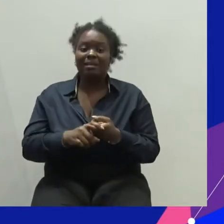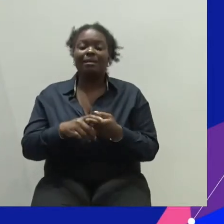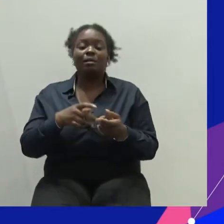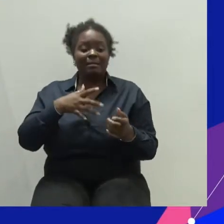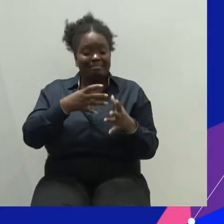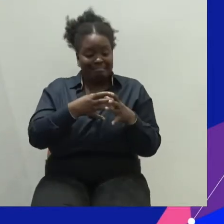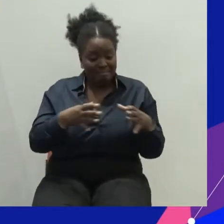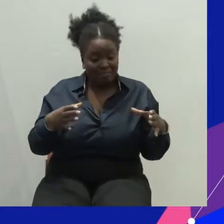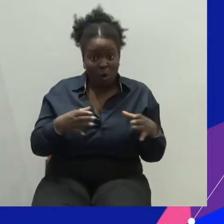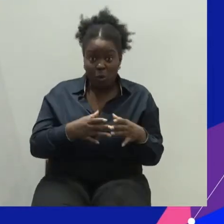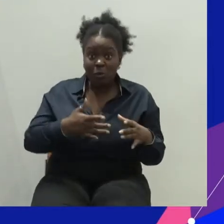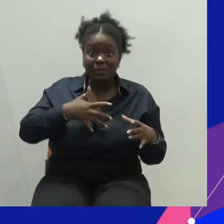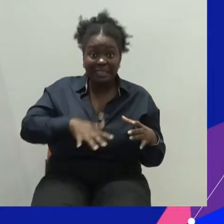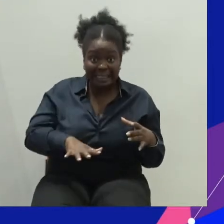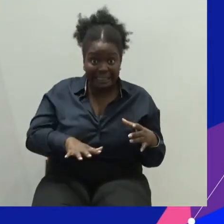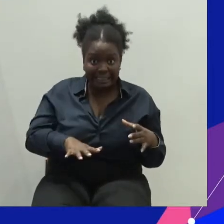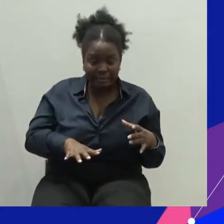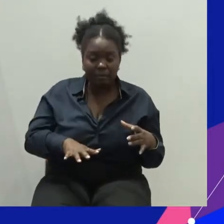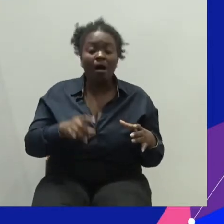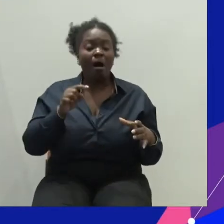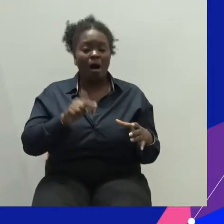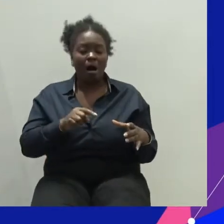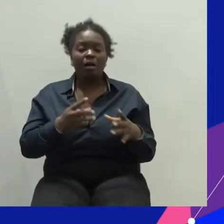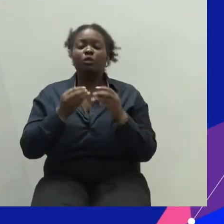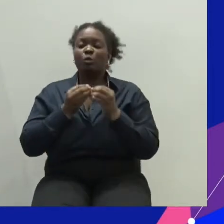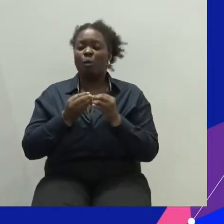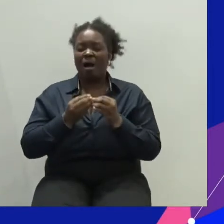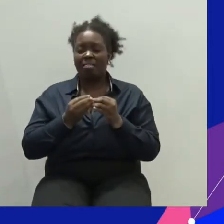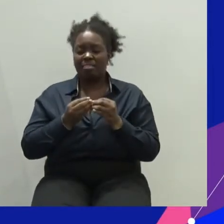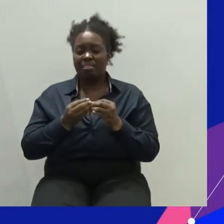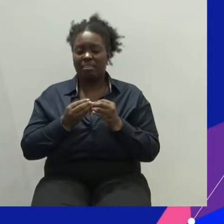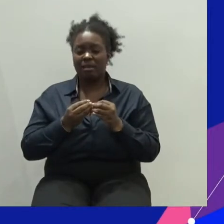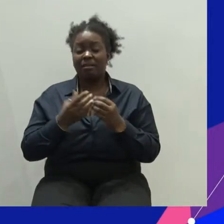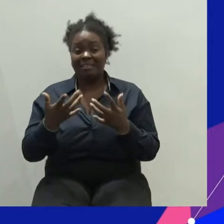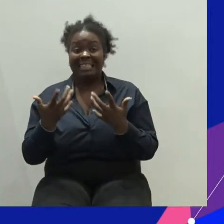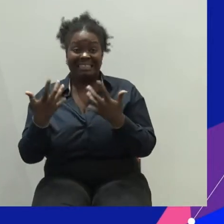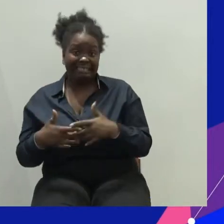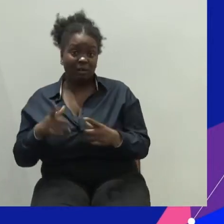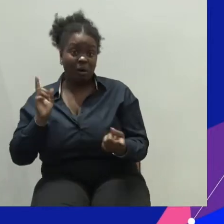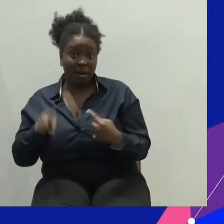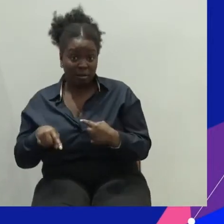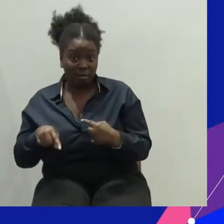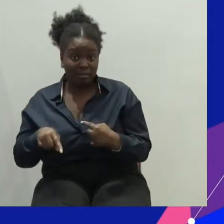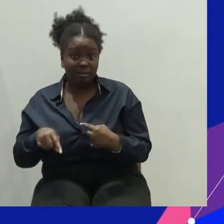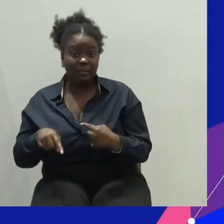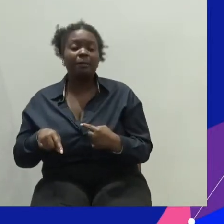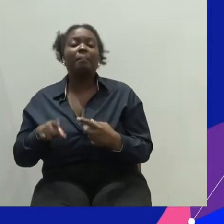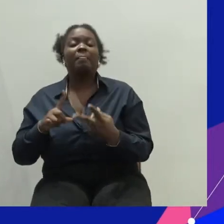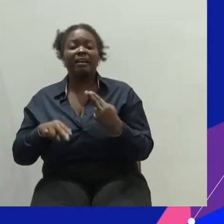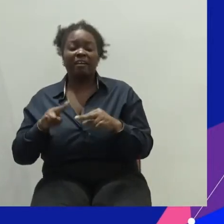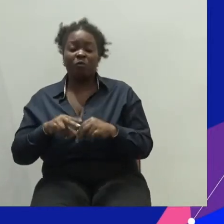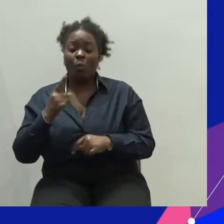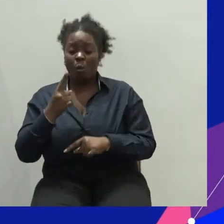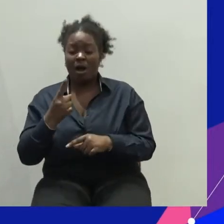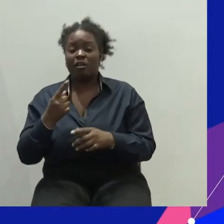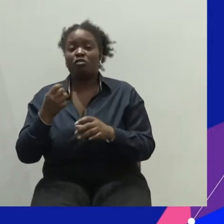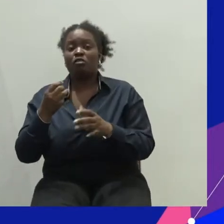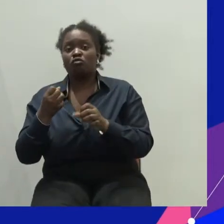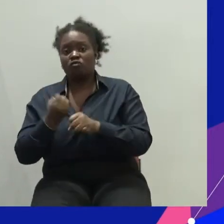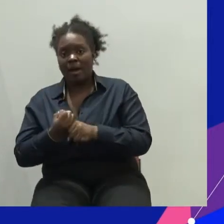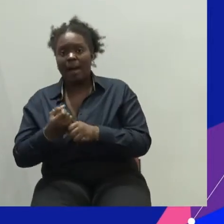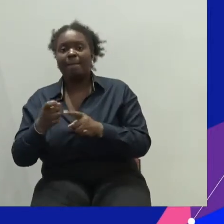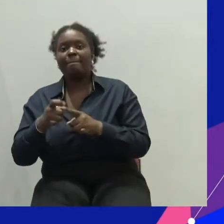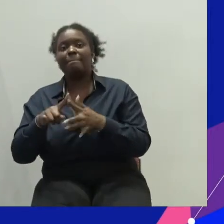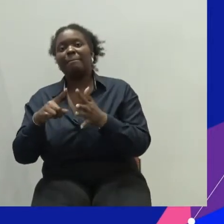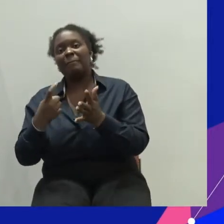order to say, okay, I have something. There's a technical answer to that, and my technical answer is once you get to about 1 gram per liter, you have some flexibility